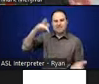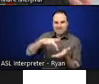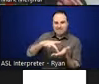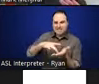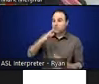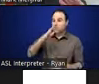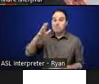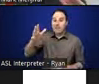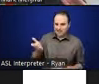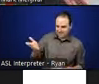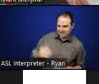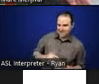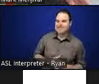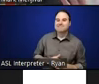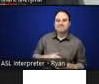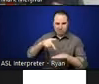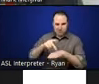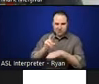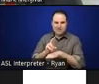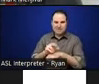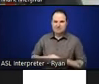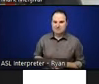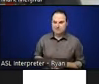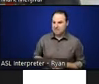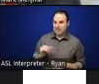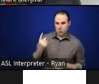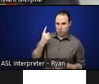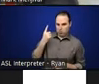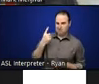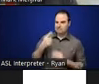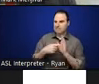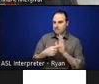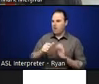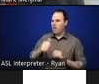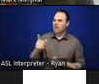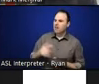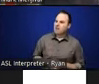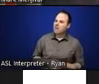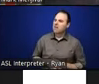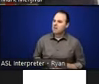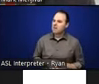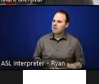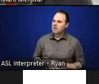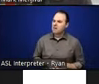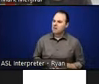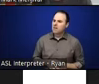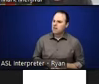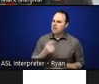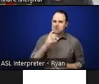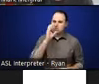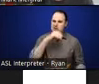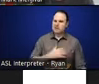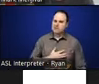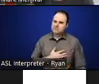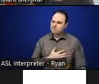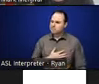But this is one kind of example. And then there was these other photographs. Right. And there were a little odder. Right.